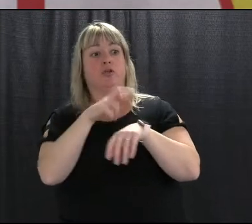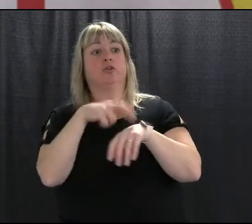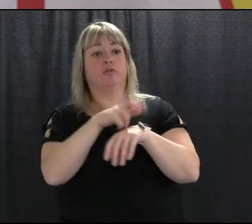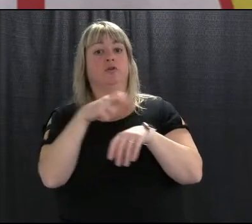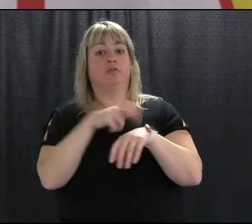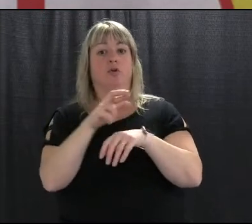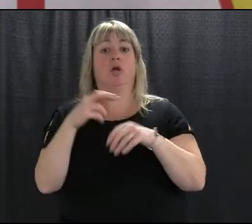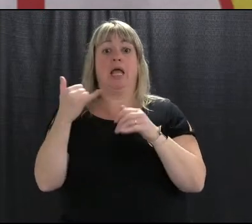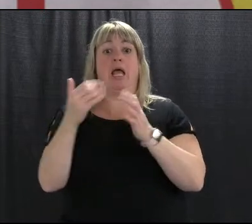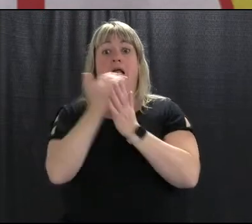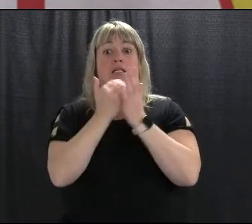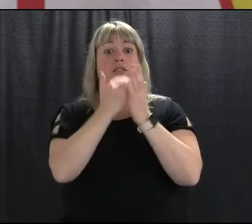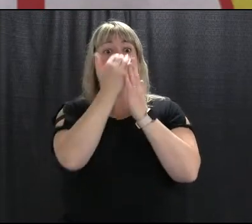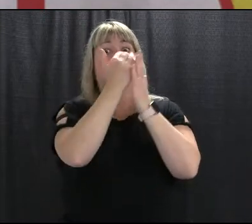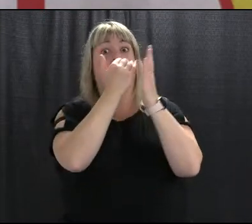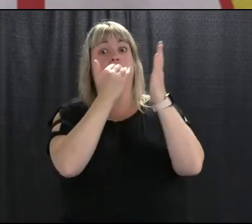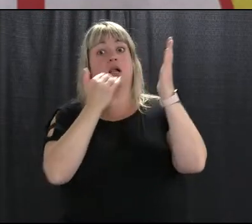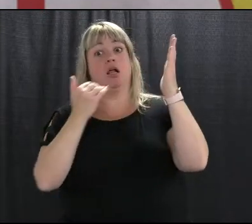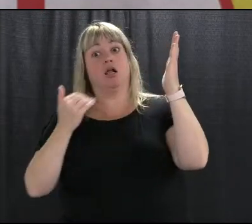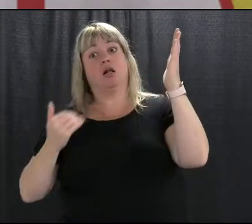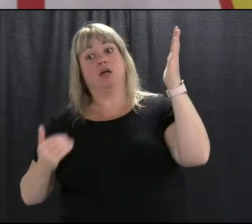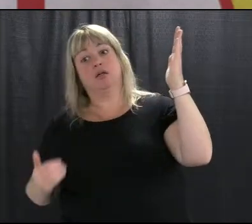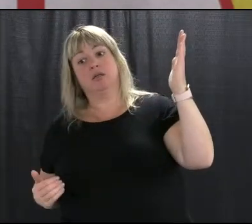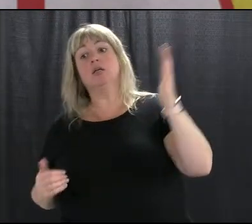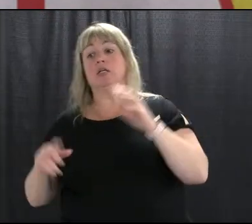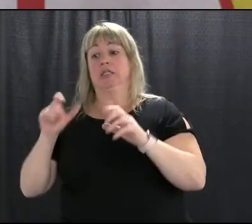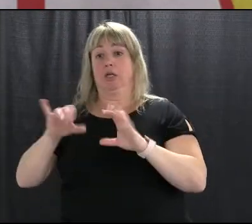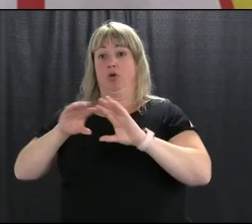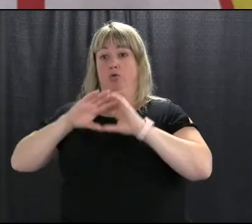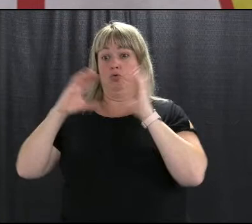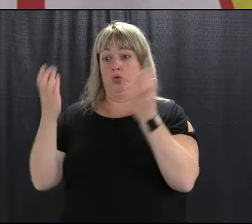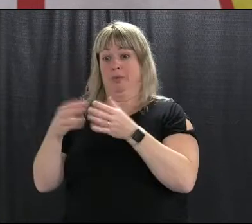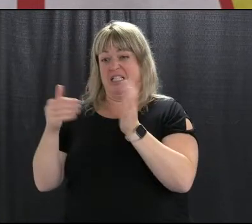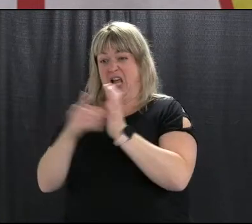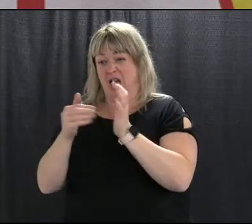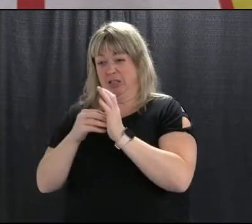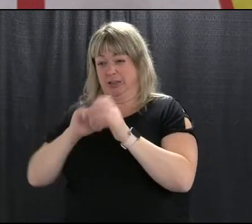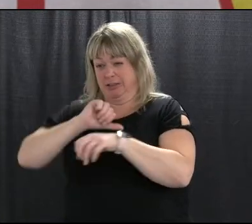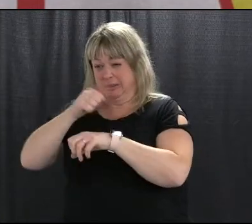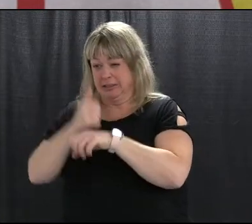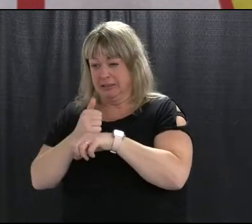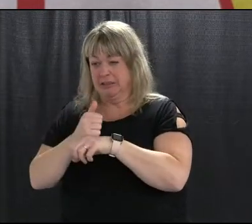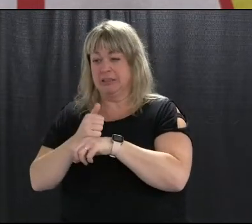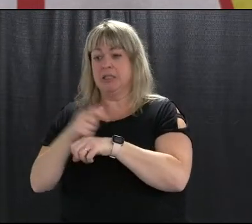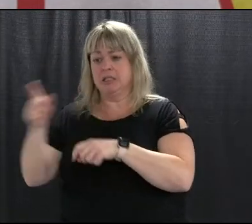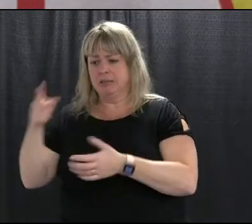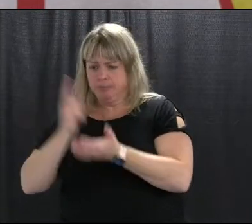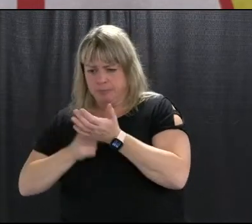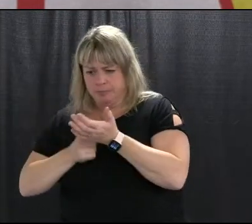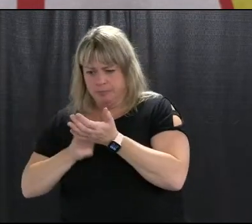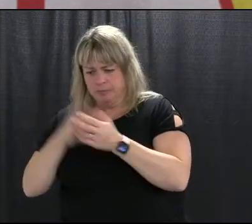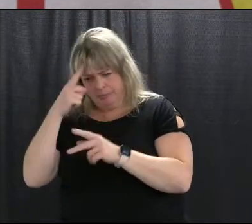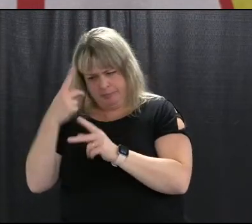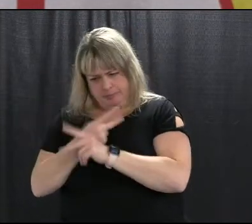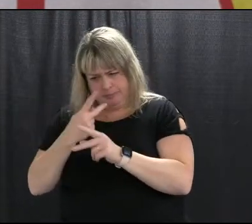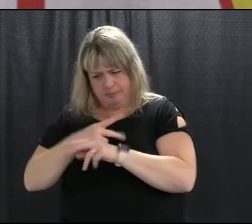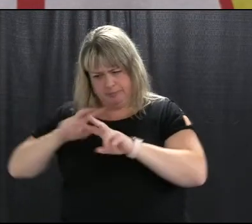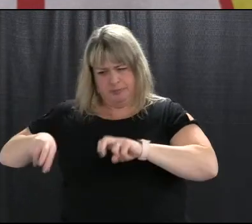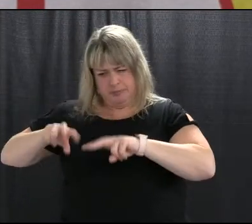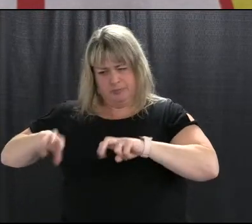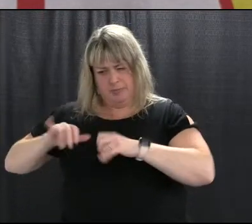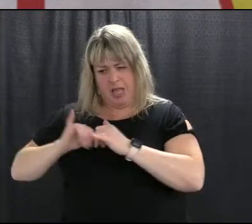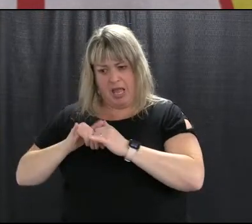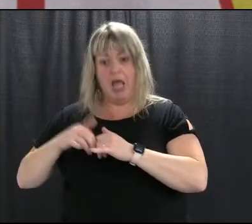deal with that? The Surgical Backlog Task Force was put in place to look at that. We are leaders